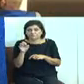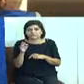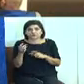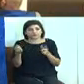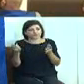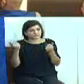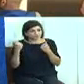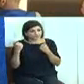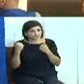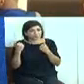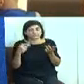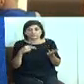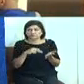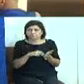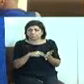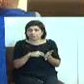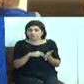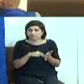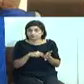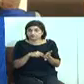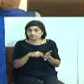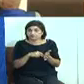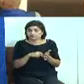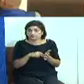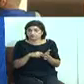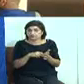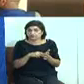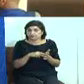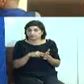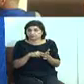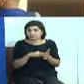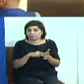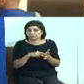one sign, and as